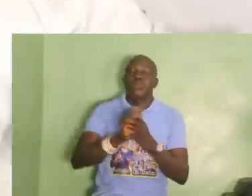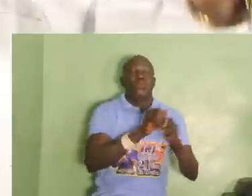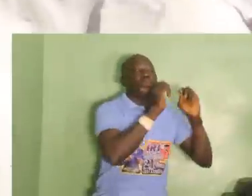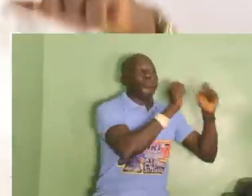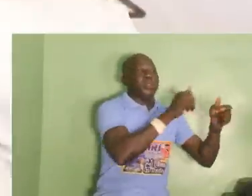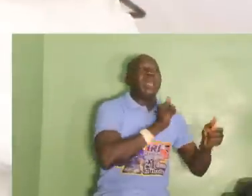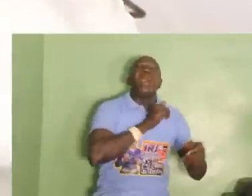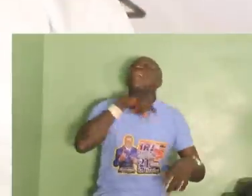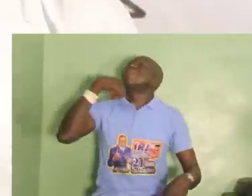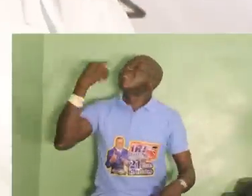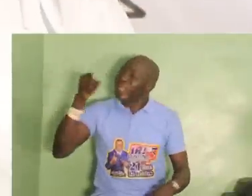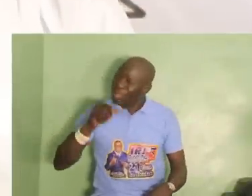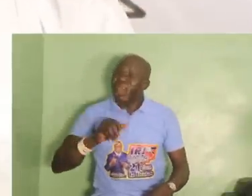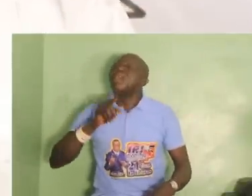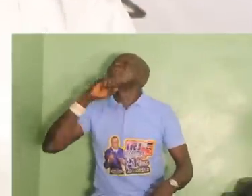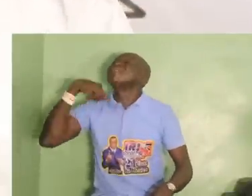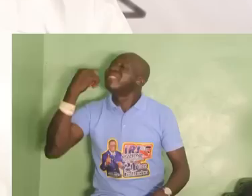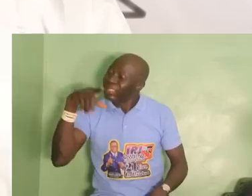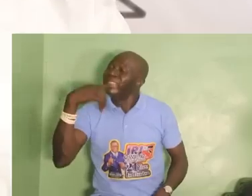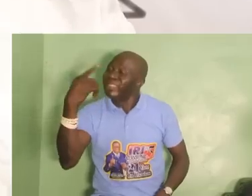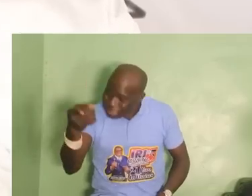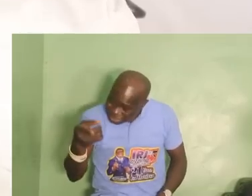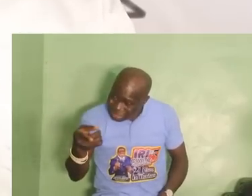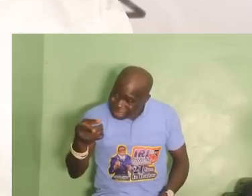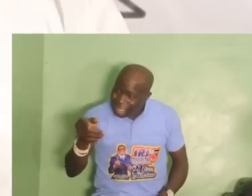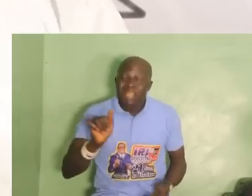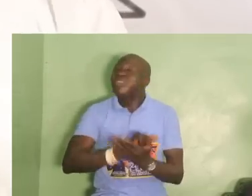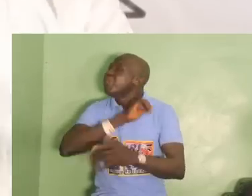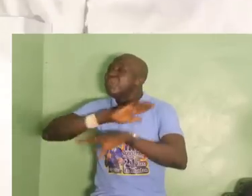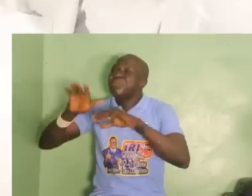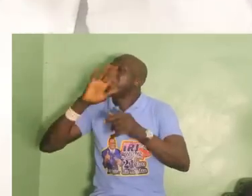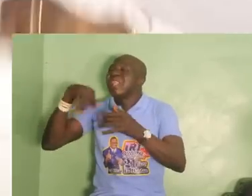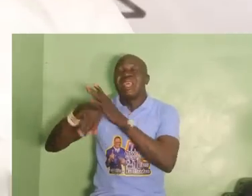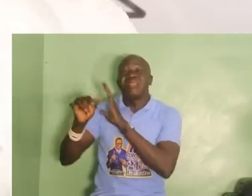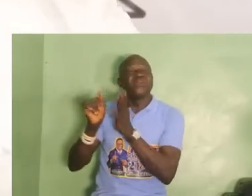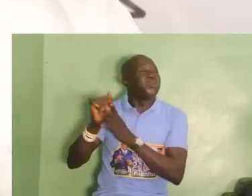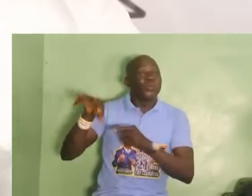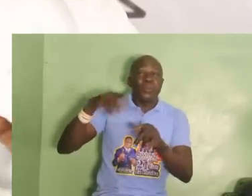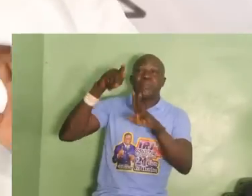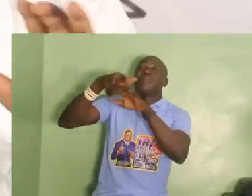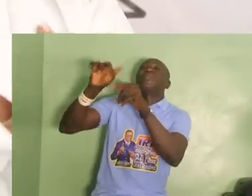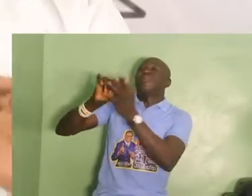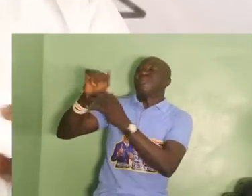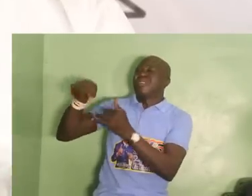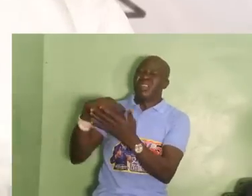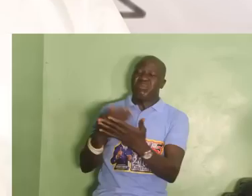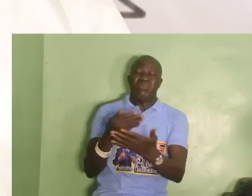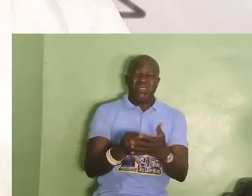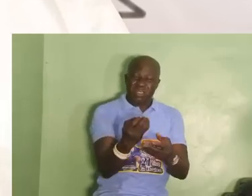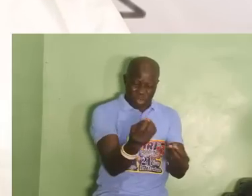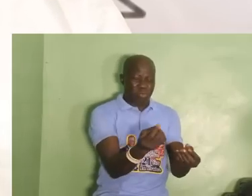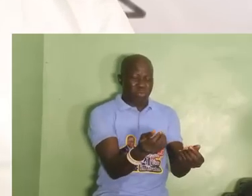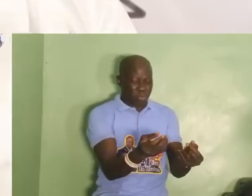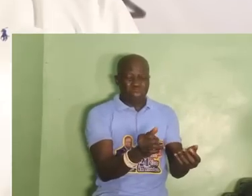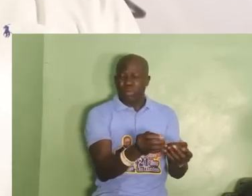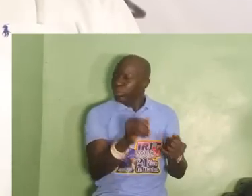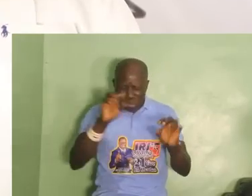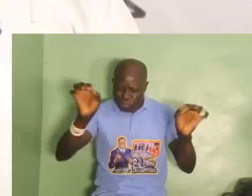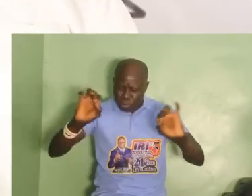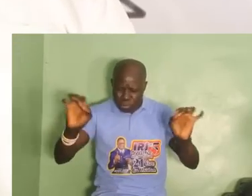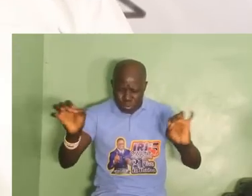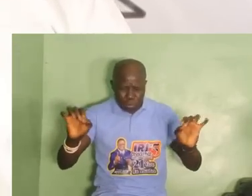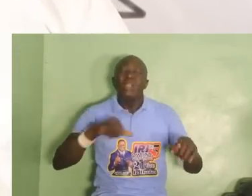p.m. awon asiri ala the secret wa of bo. You will hear it I ofi han o awon etumo lala